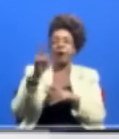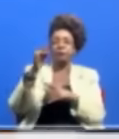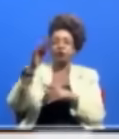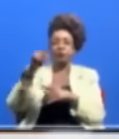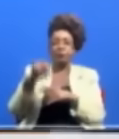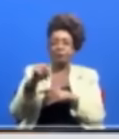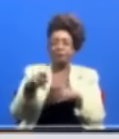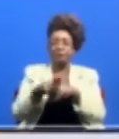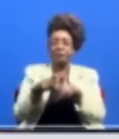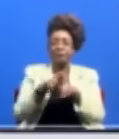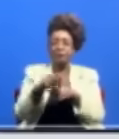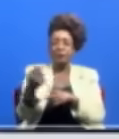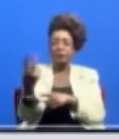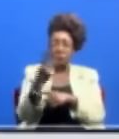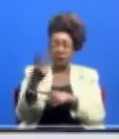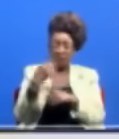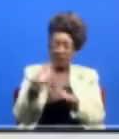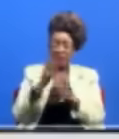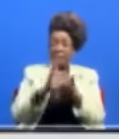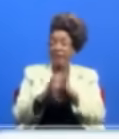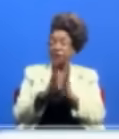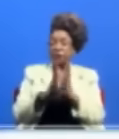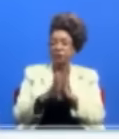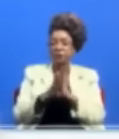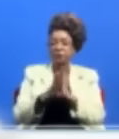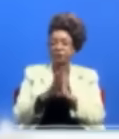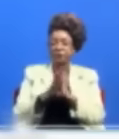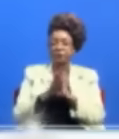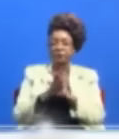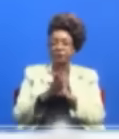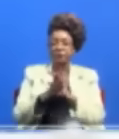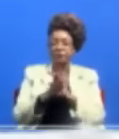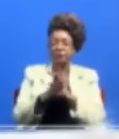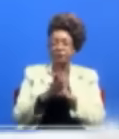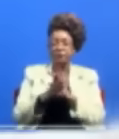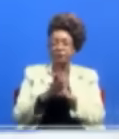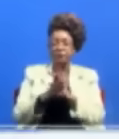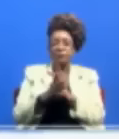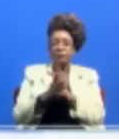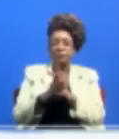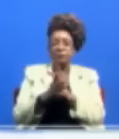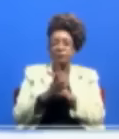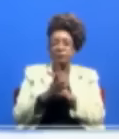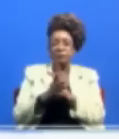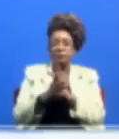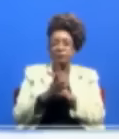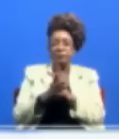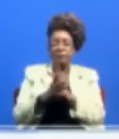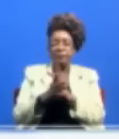Kiptum as the duo shifted their focus to marathon racing. Corona ikaanza